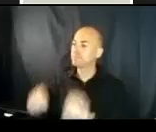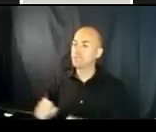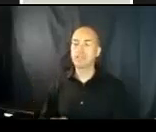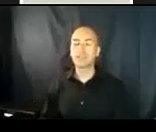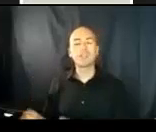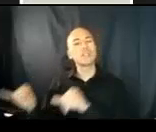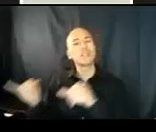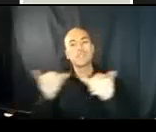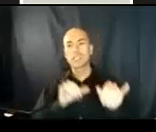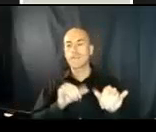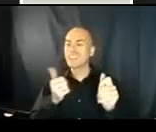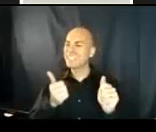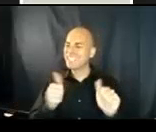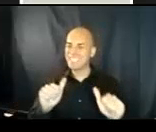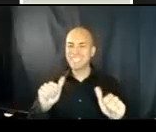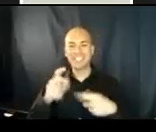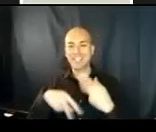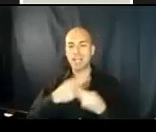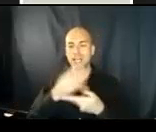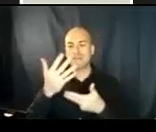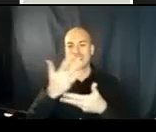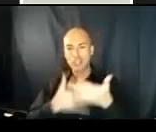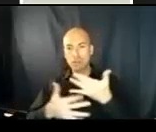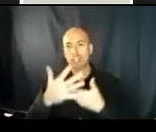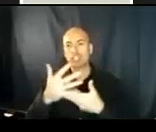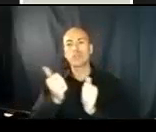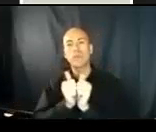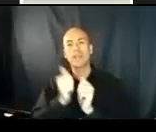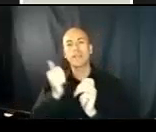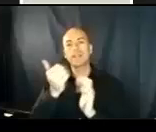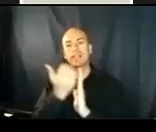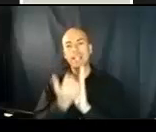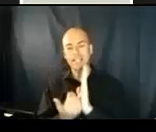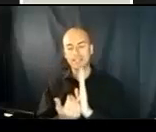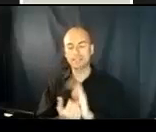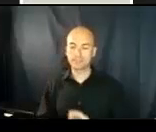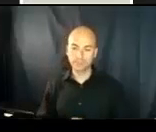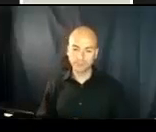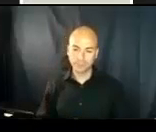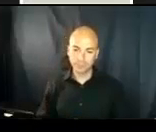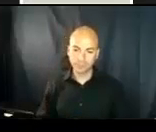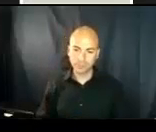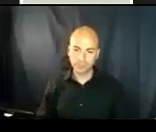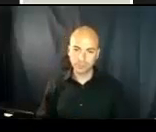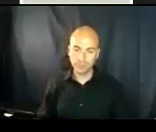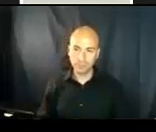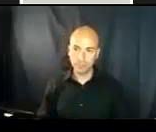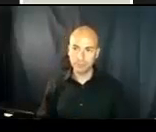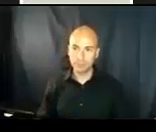type of interaction that you add on your lessons. And I love that you guys are